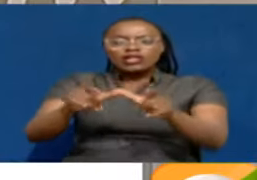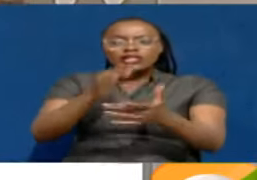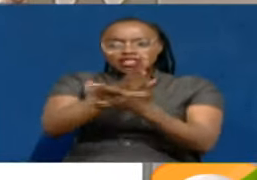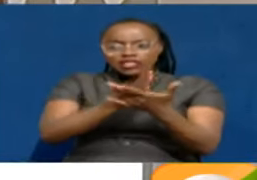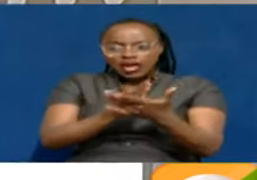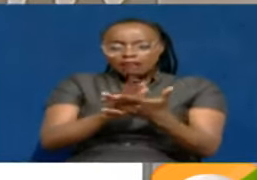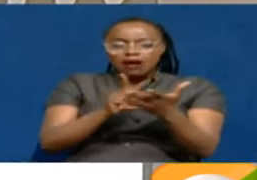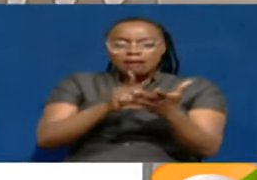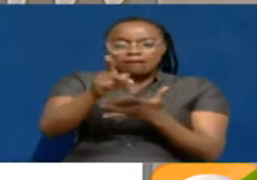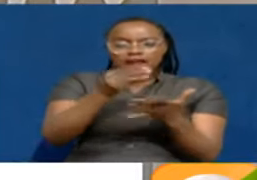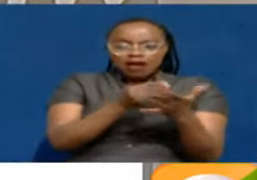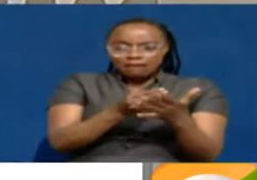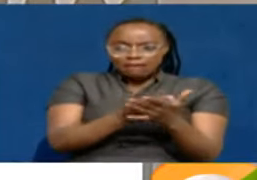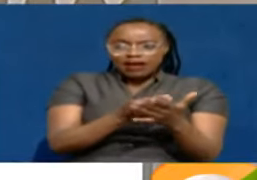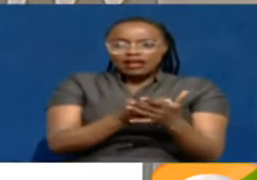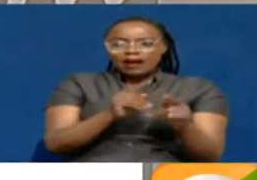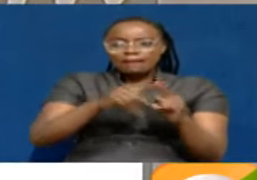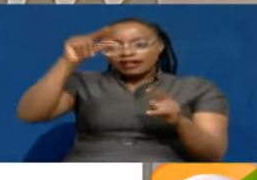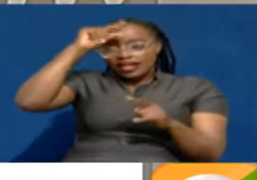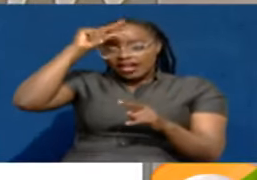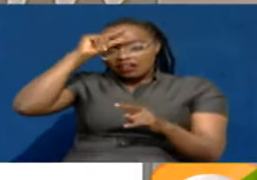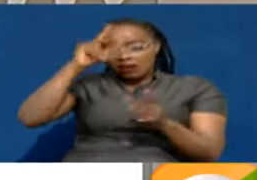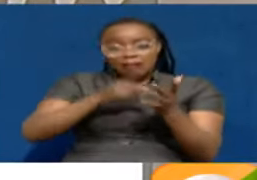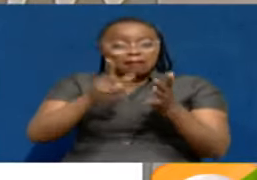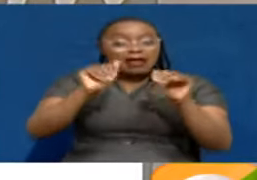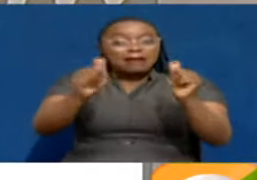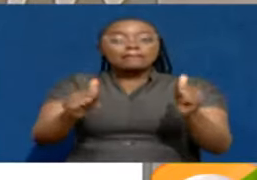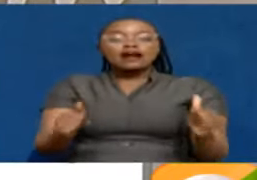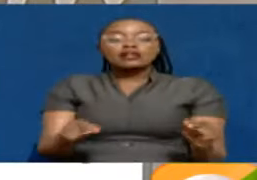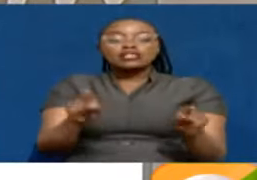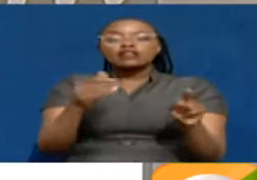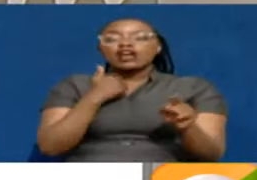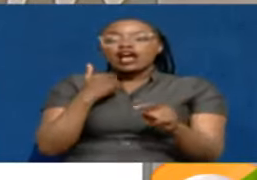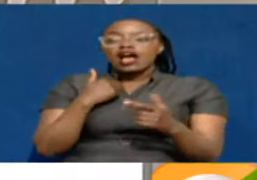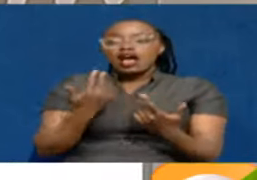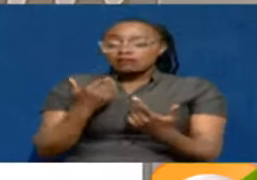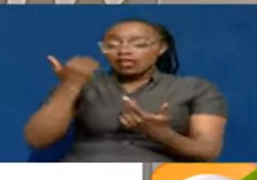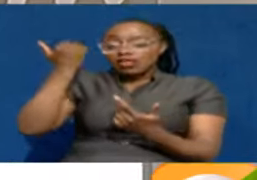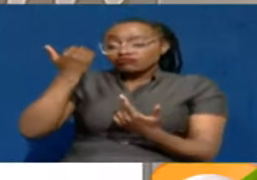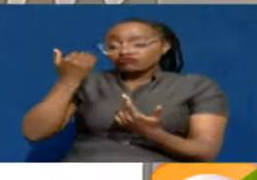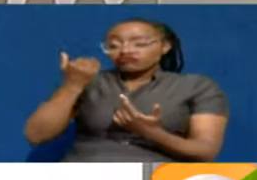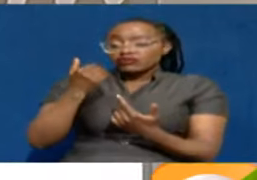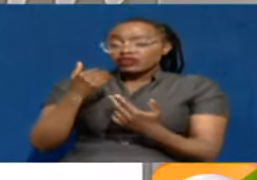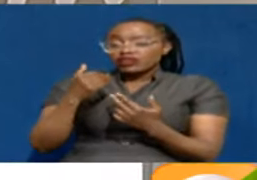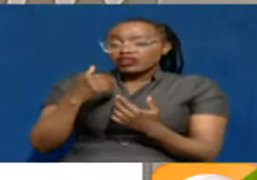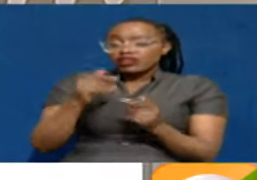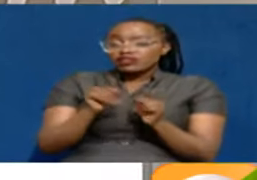some compensatory damages. Government is yet to pay. They were held in contempt.